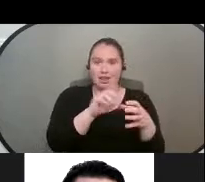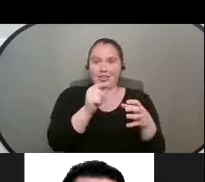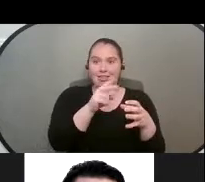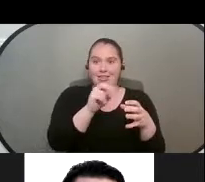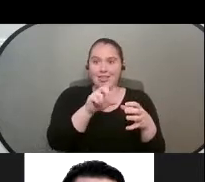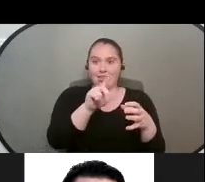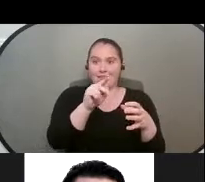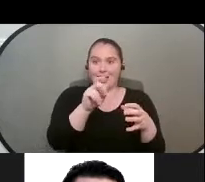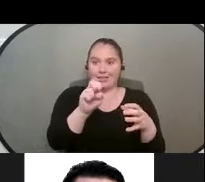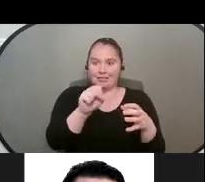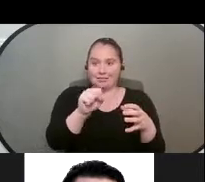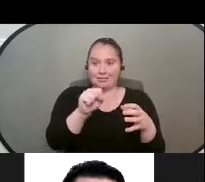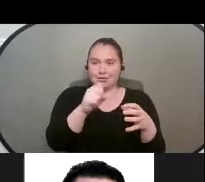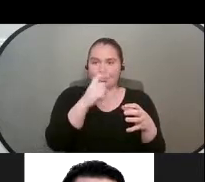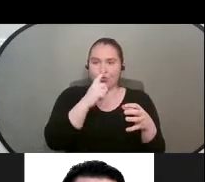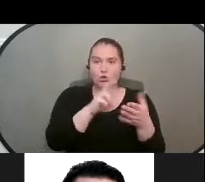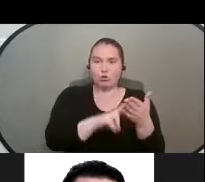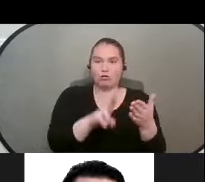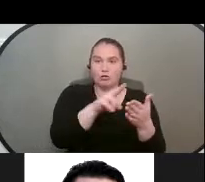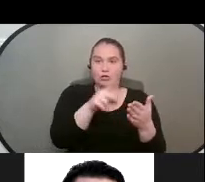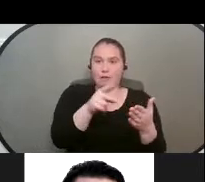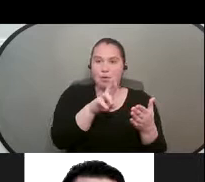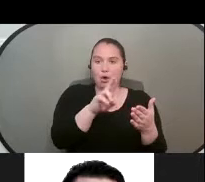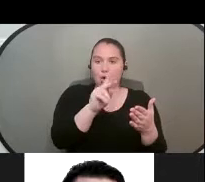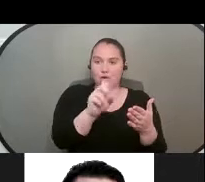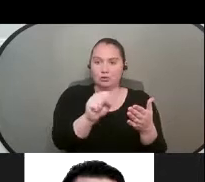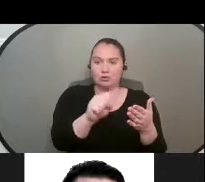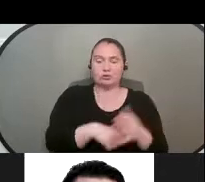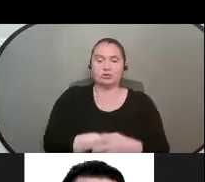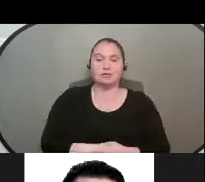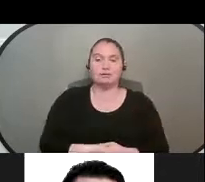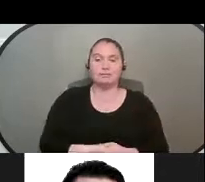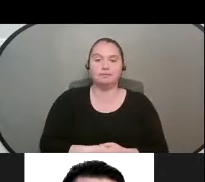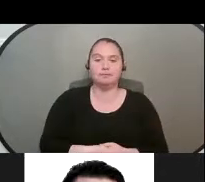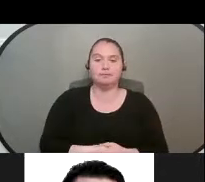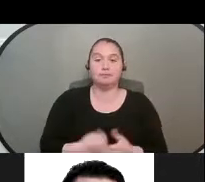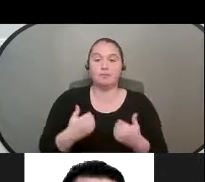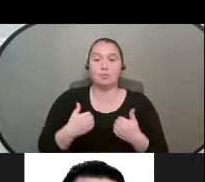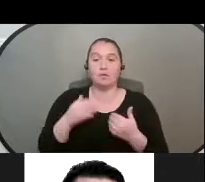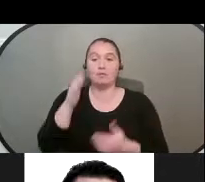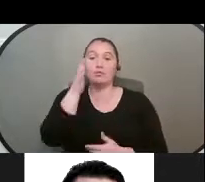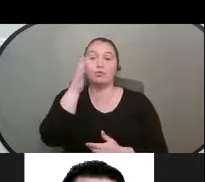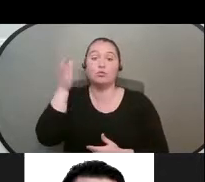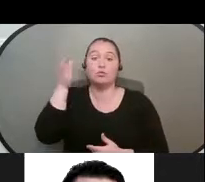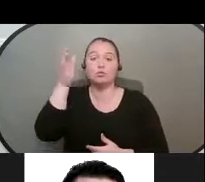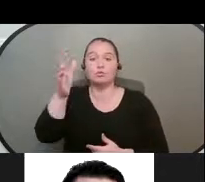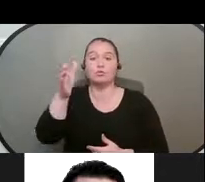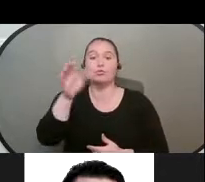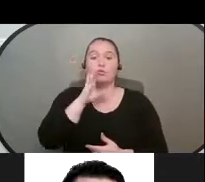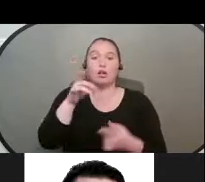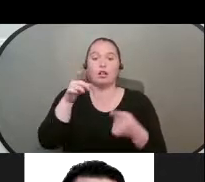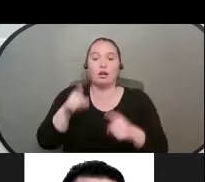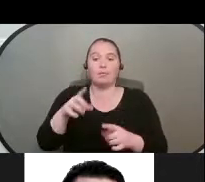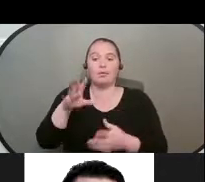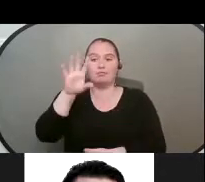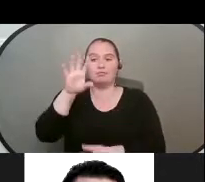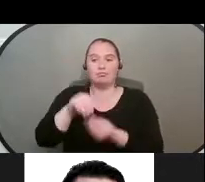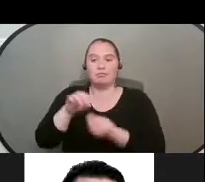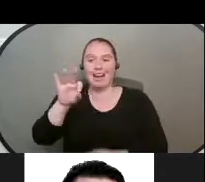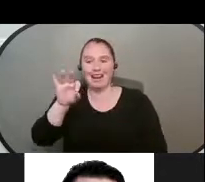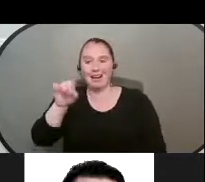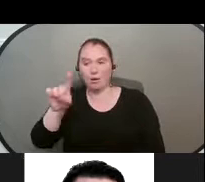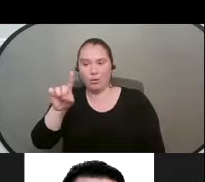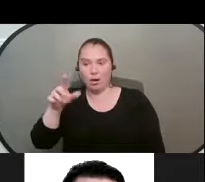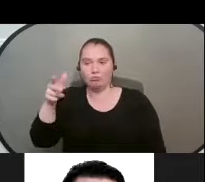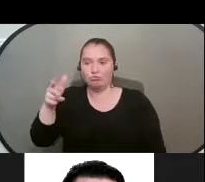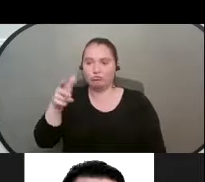Park. There is, additional lots. There's some future phases there that represents about 91 that are in the final plat